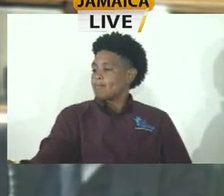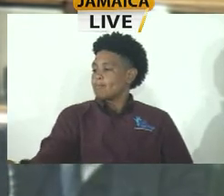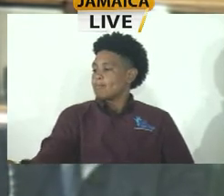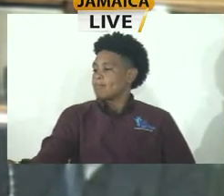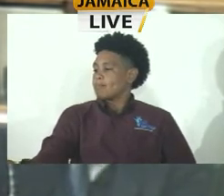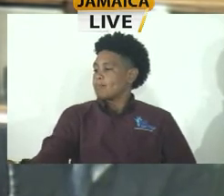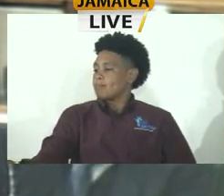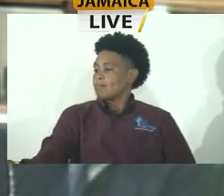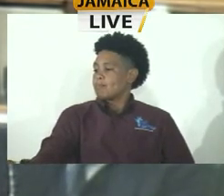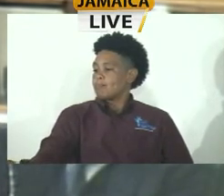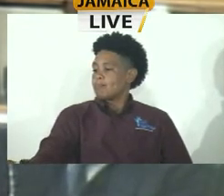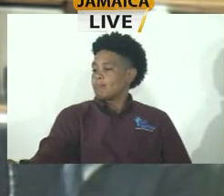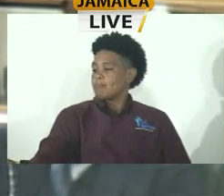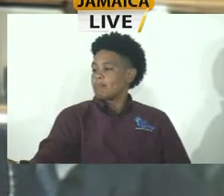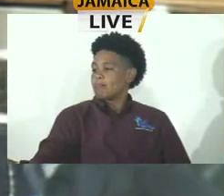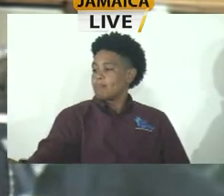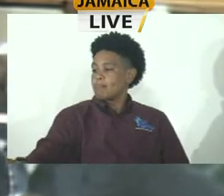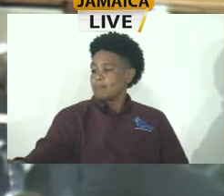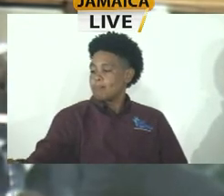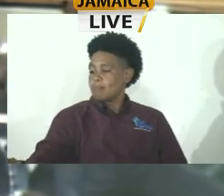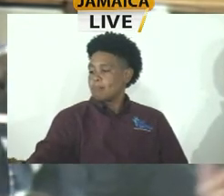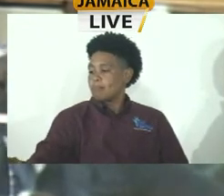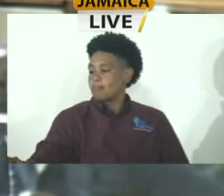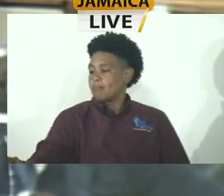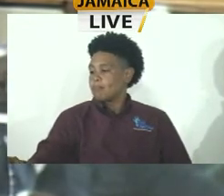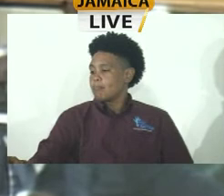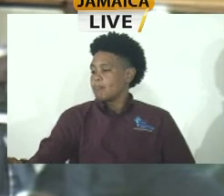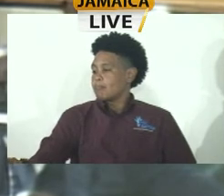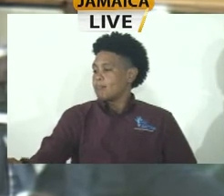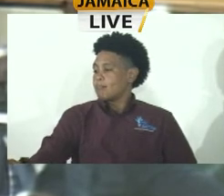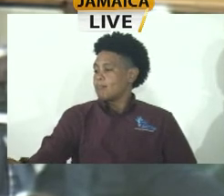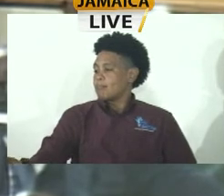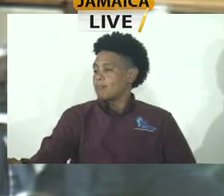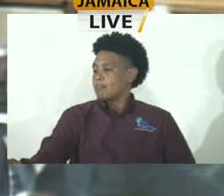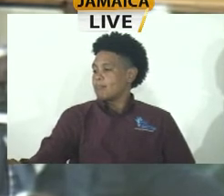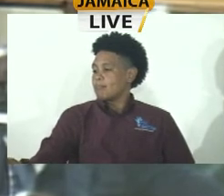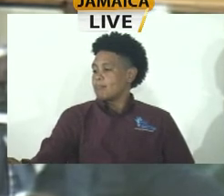possibly carry and transmit